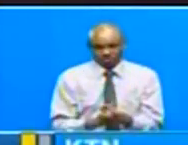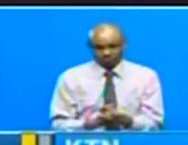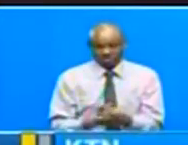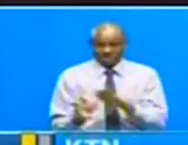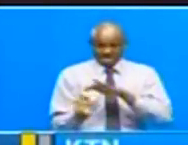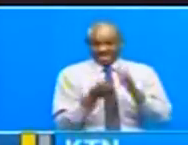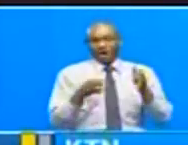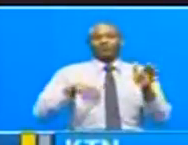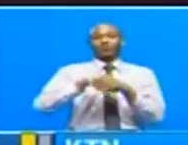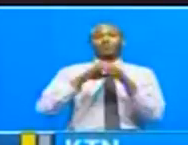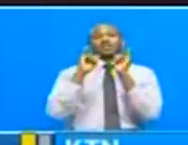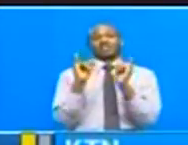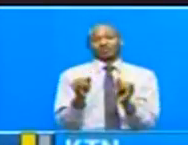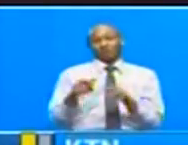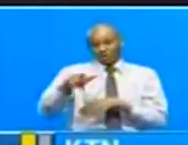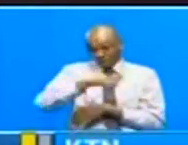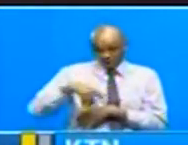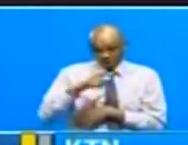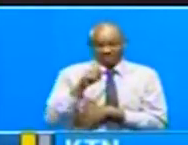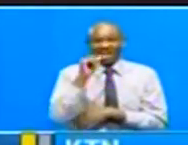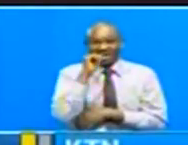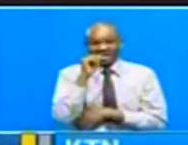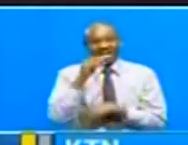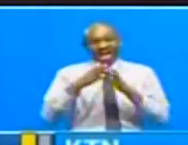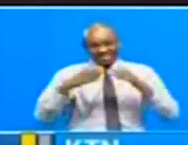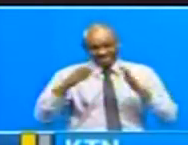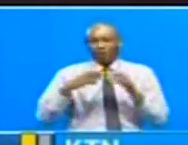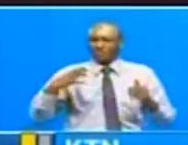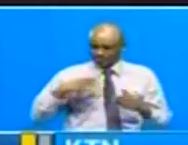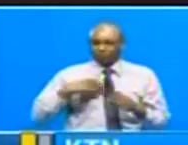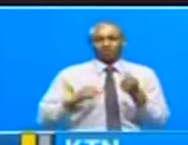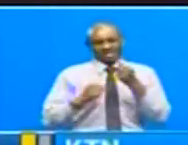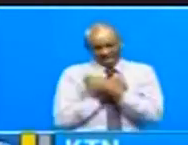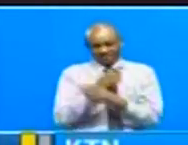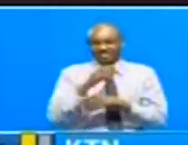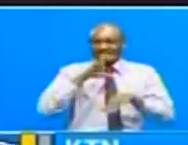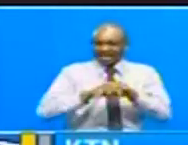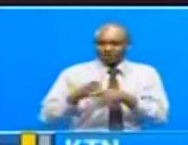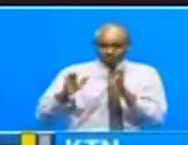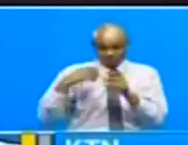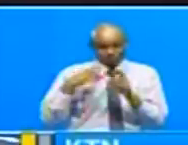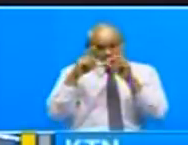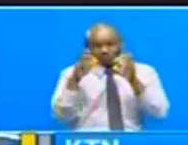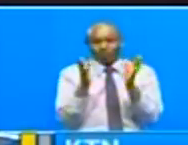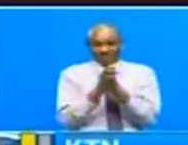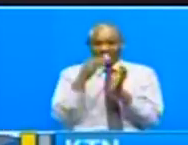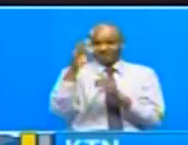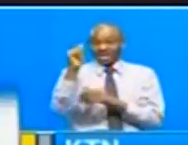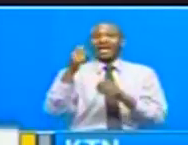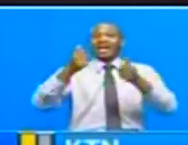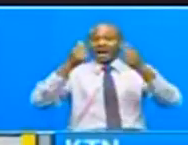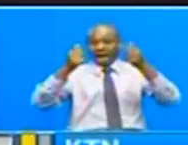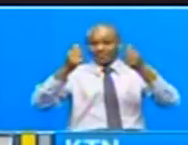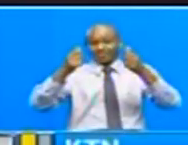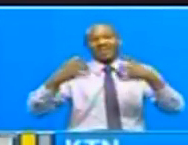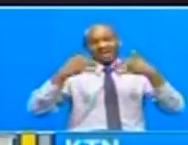And to some football news now, local English Premier League side Arsenal fans had got an opportunity to take pictures with the FA Cup trophy